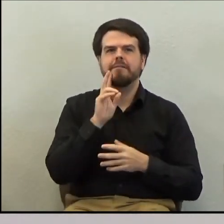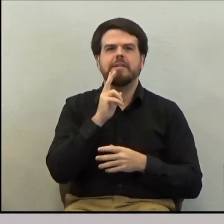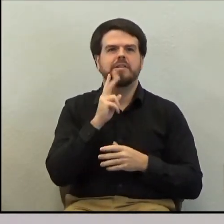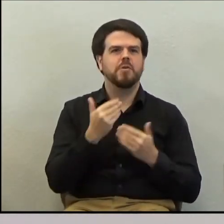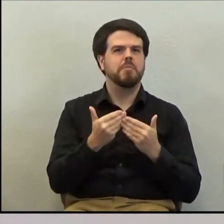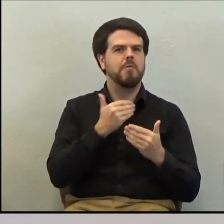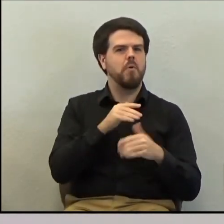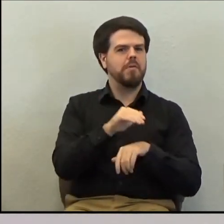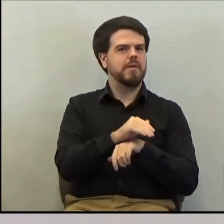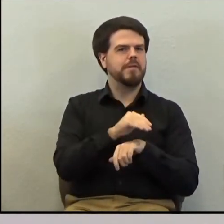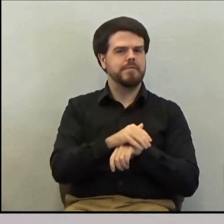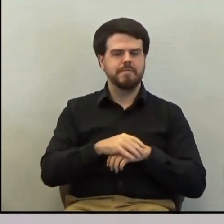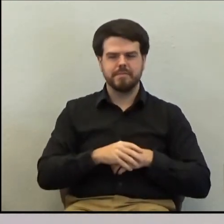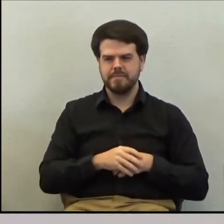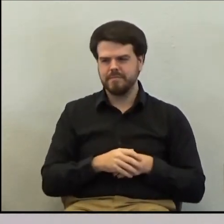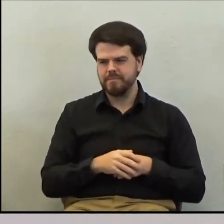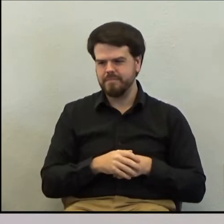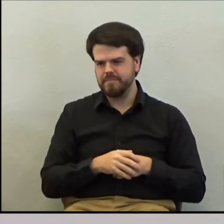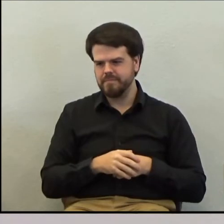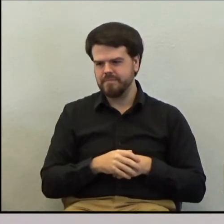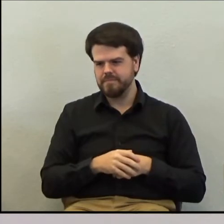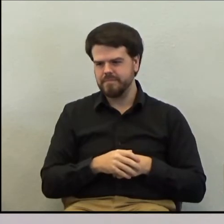meal.